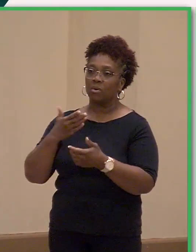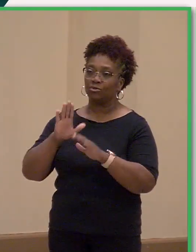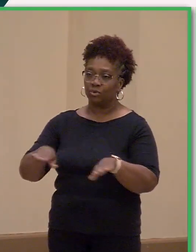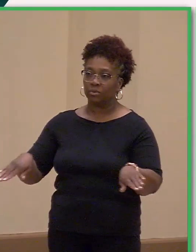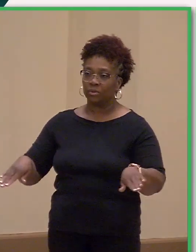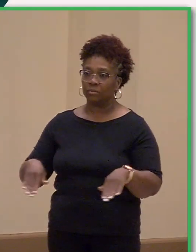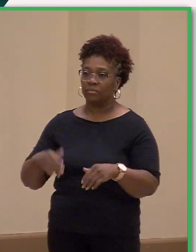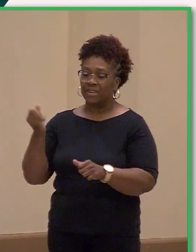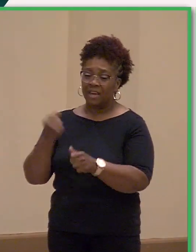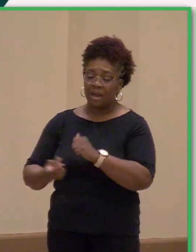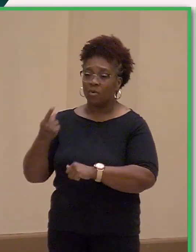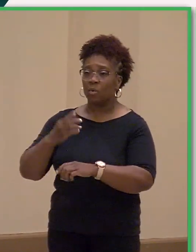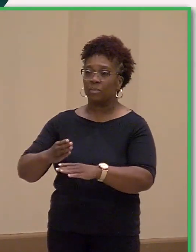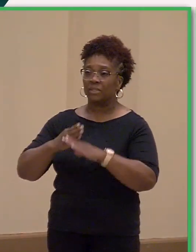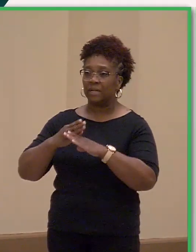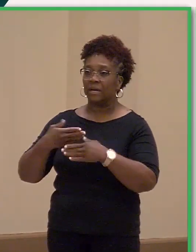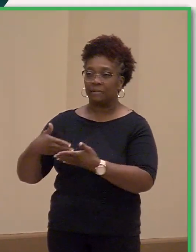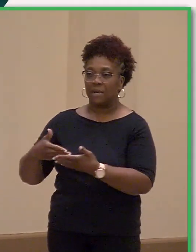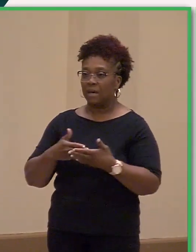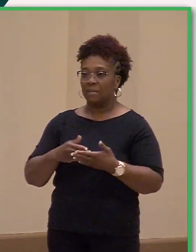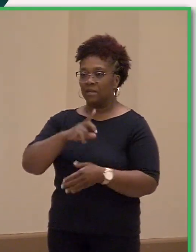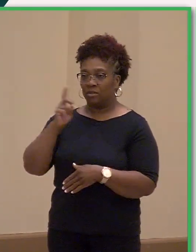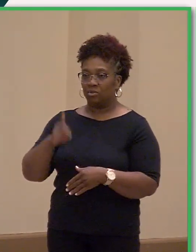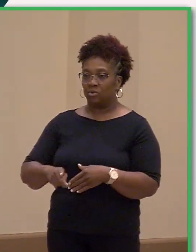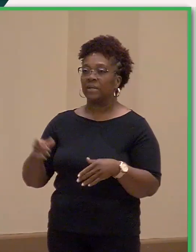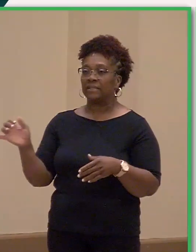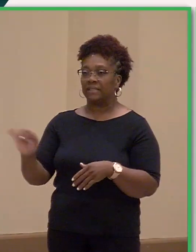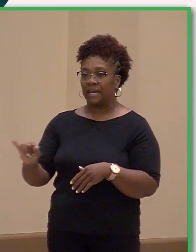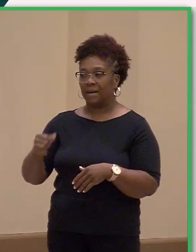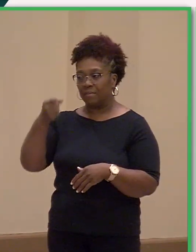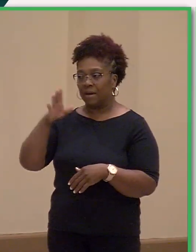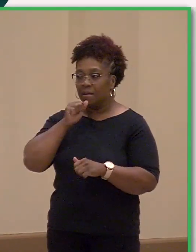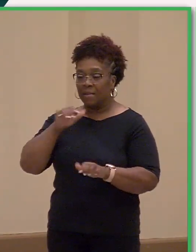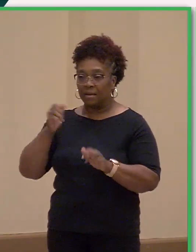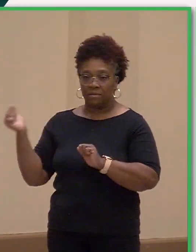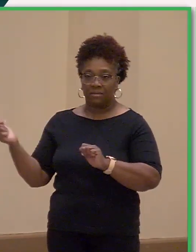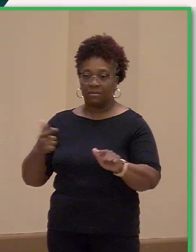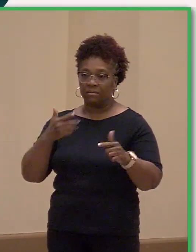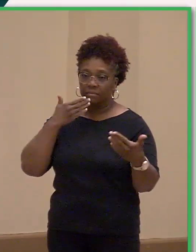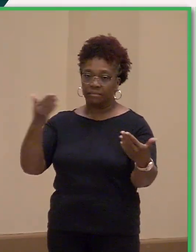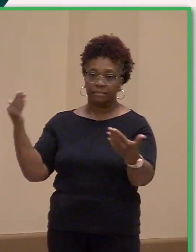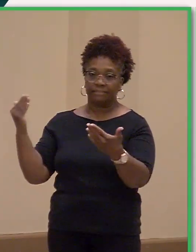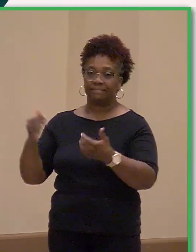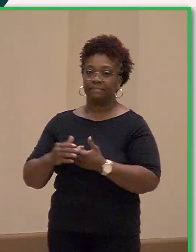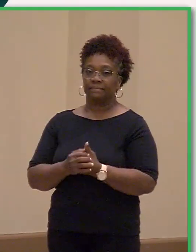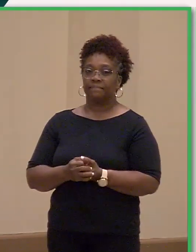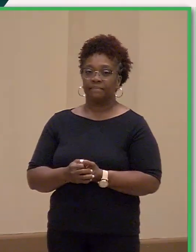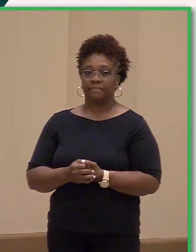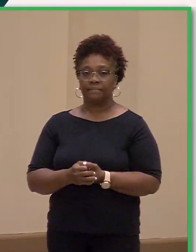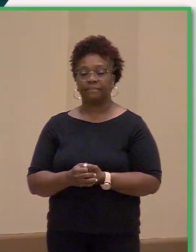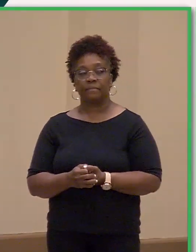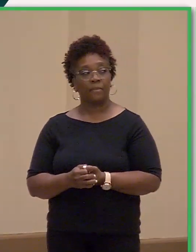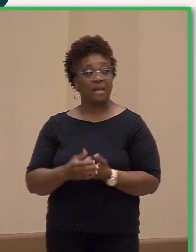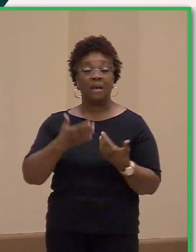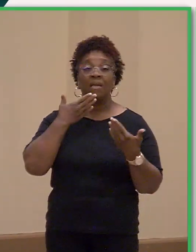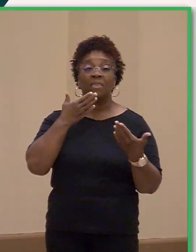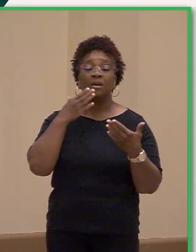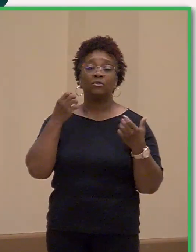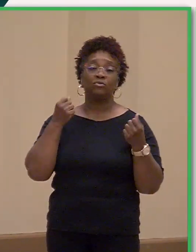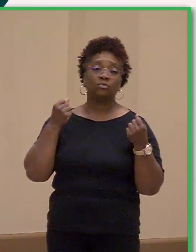Everybody protects their babies, and in Detroit, we'll do it also. God bless everybody, and thank you. All right, thank you so much, Mr.